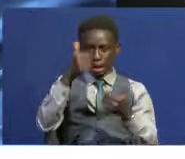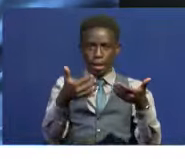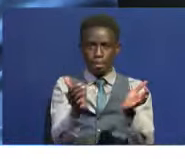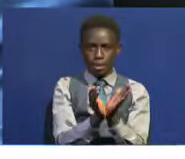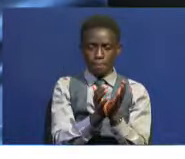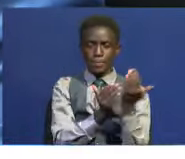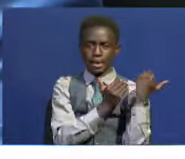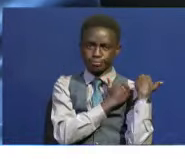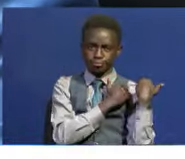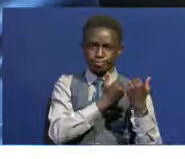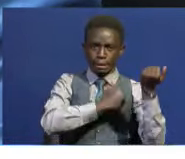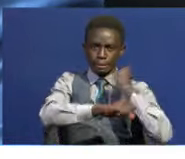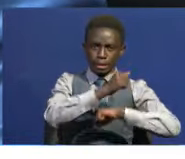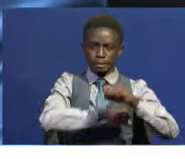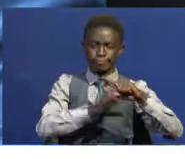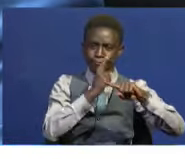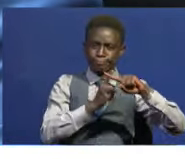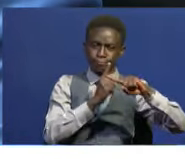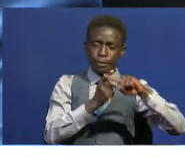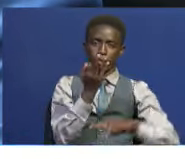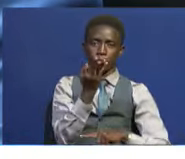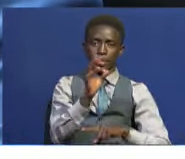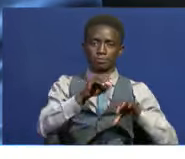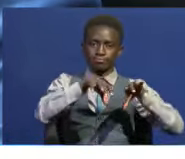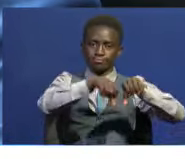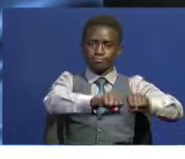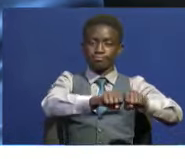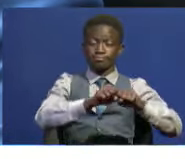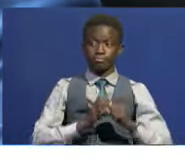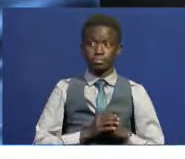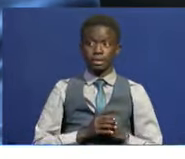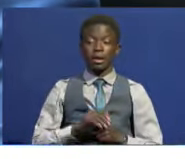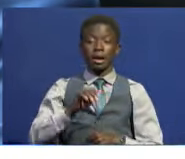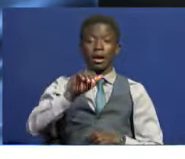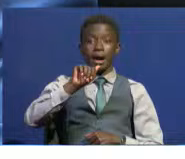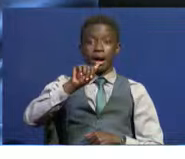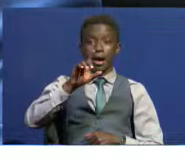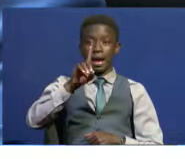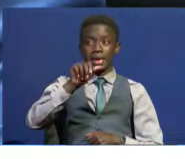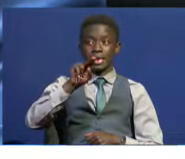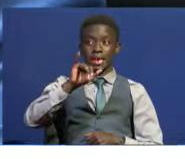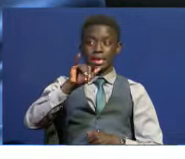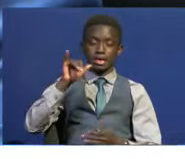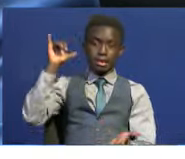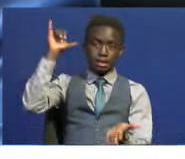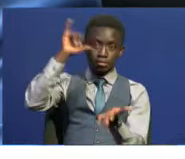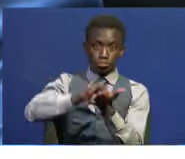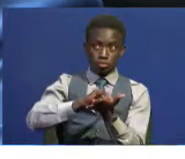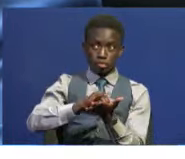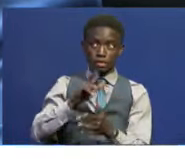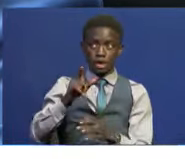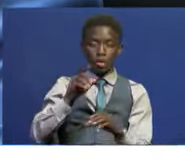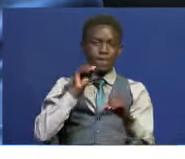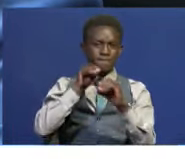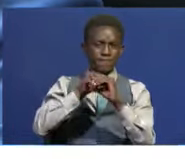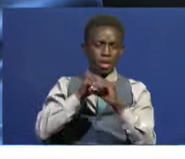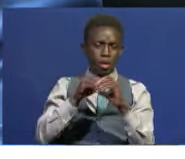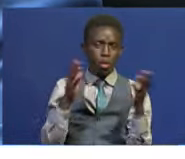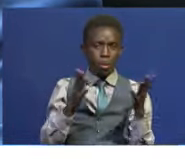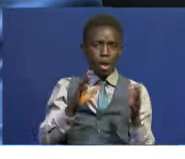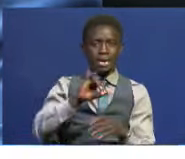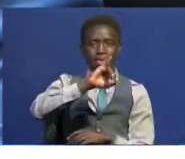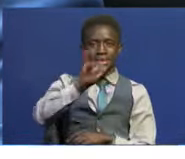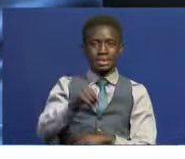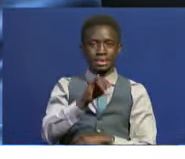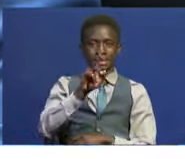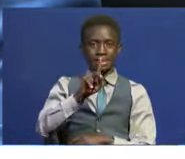as follows, that the review of the proposal by Adani Airport Holding Limited for the investment in the Jomo Kenyatta International